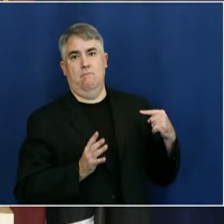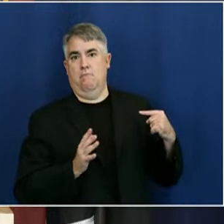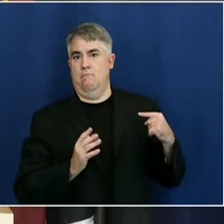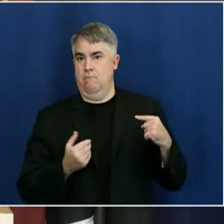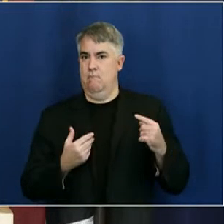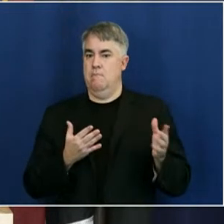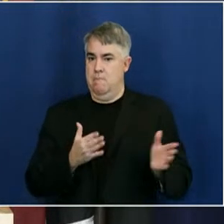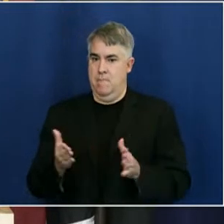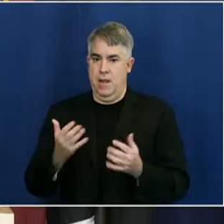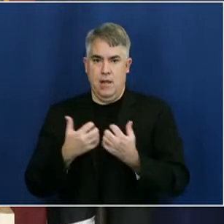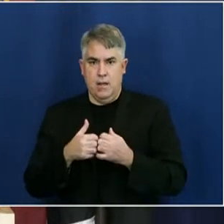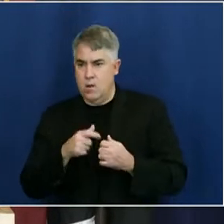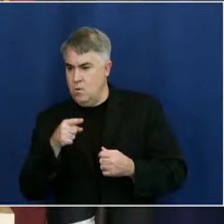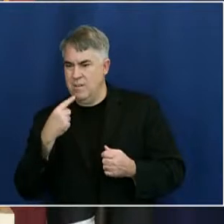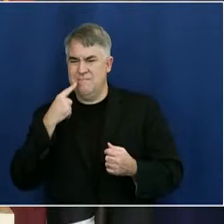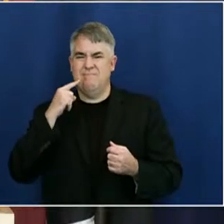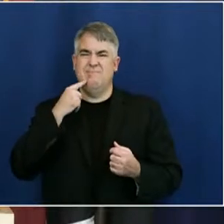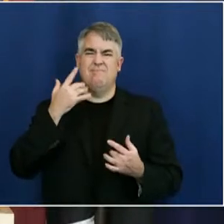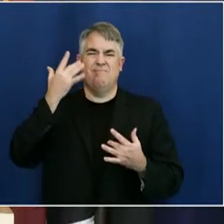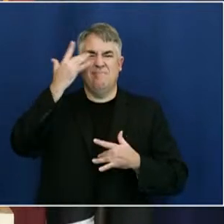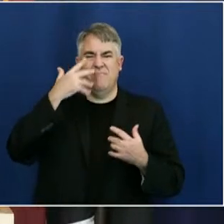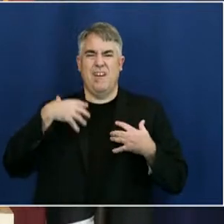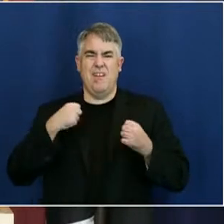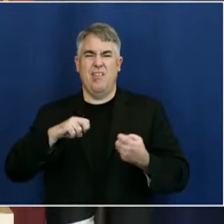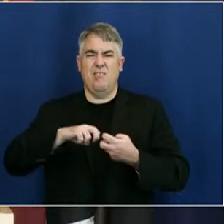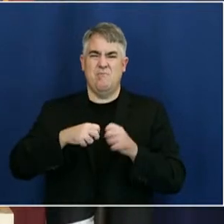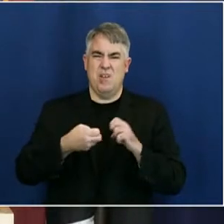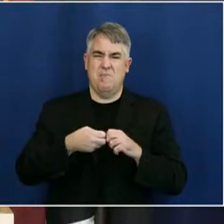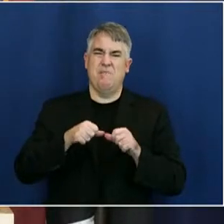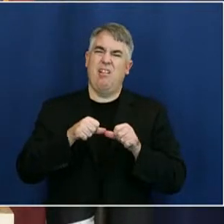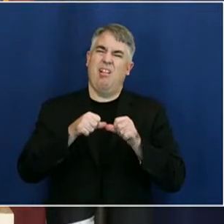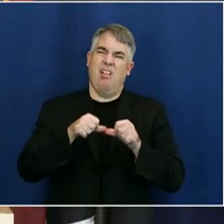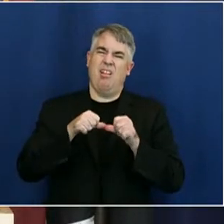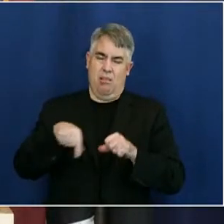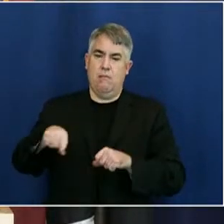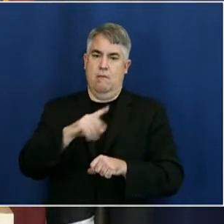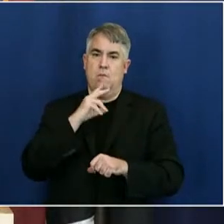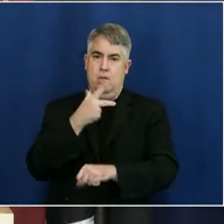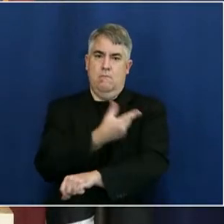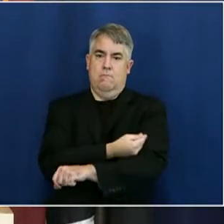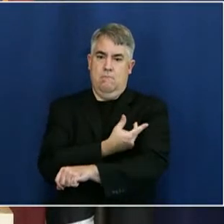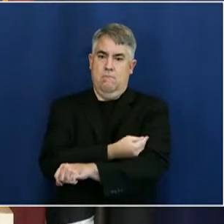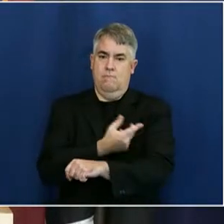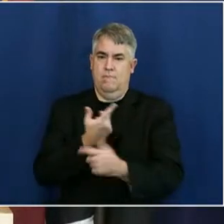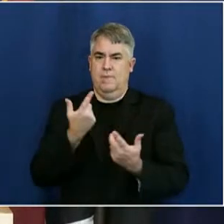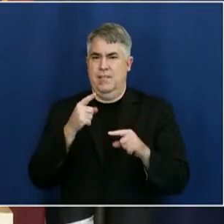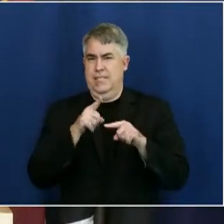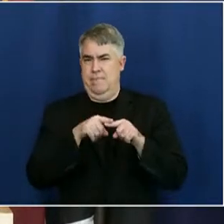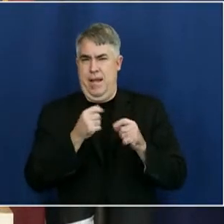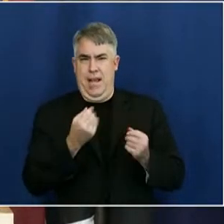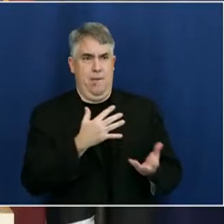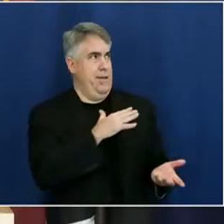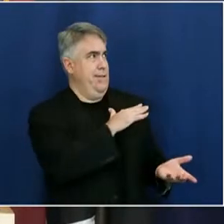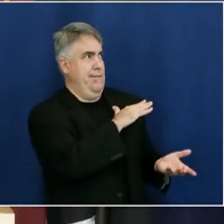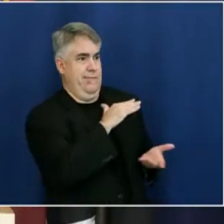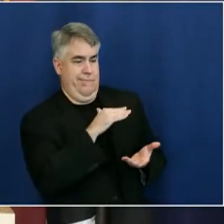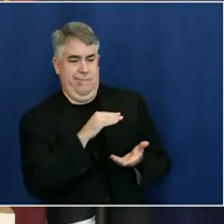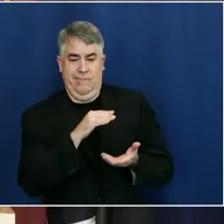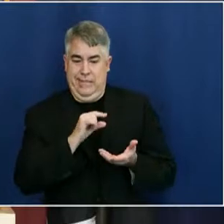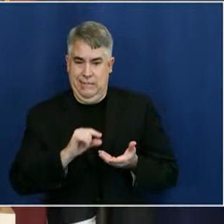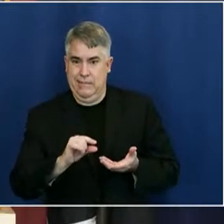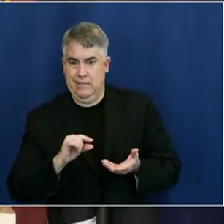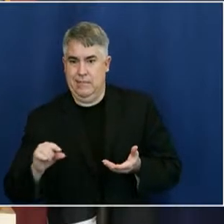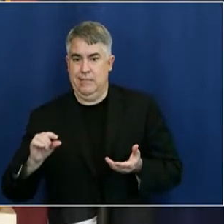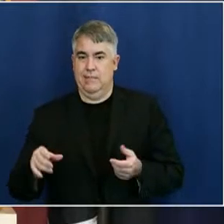and slots to individuals with underlying health conditions. But again, how quickly you move through all those is dependent upon the supply. But let me, Dr. Wooten saying that's